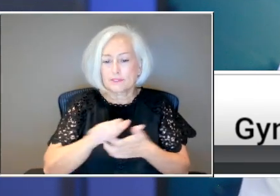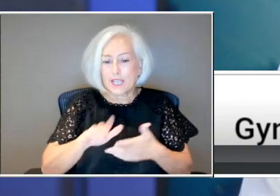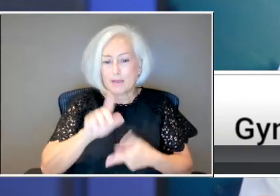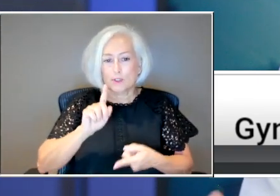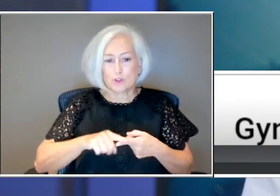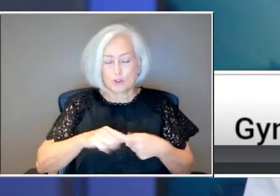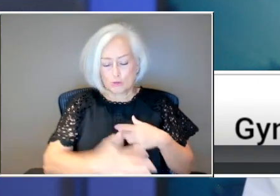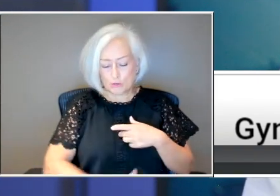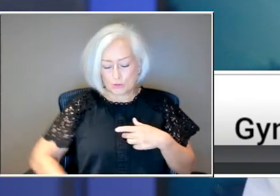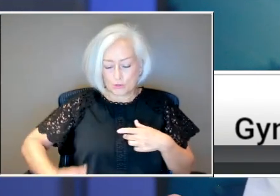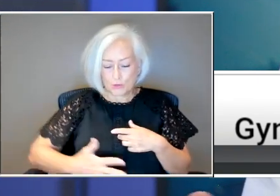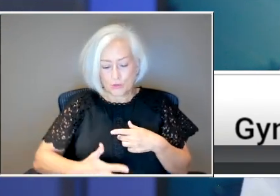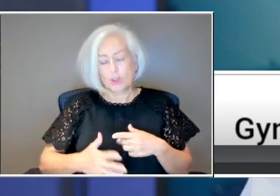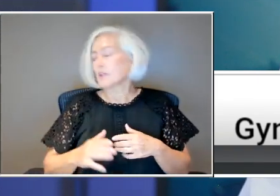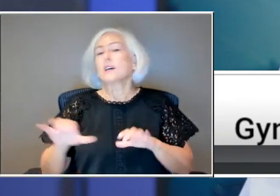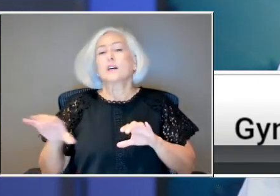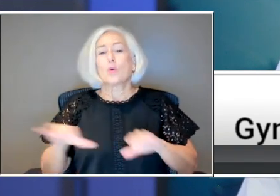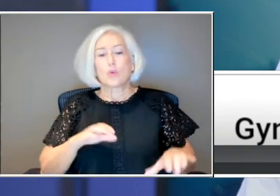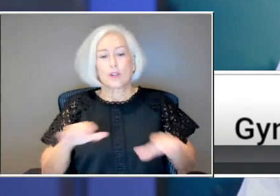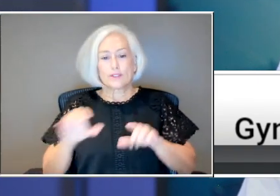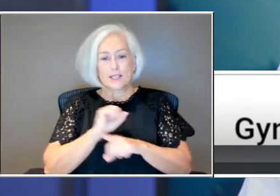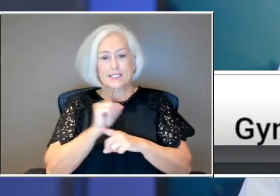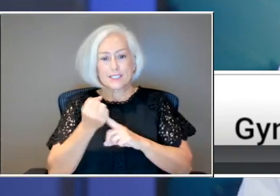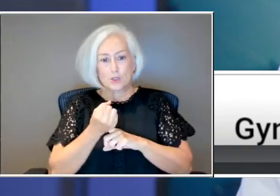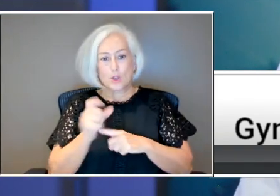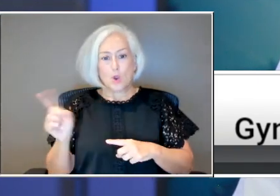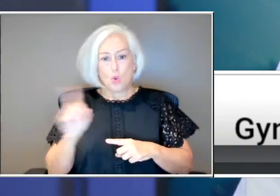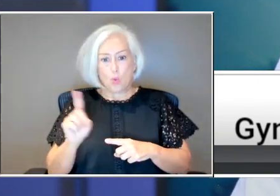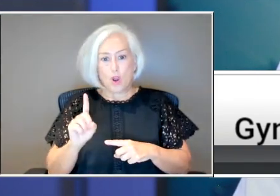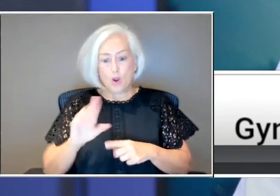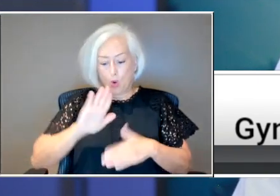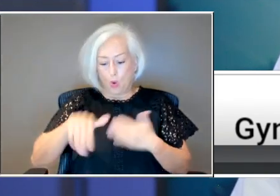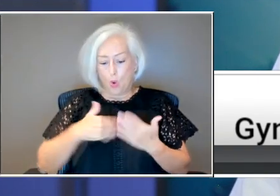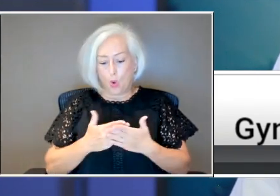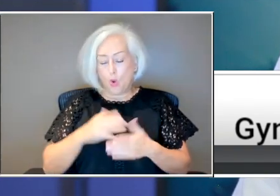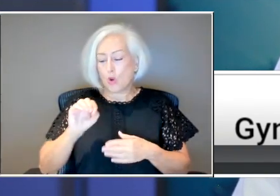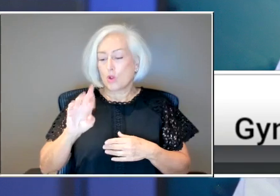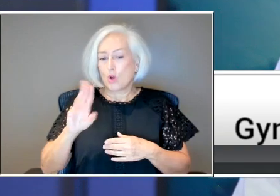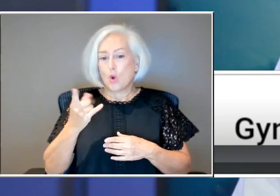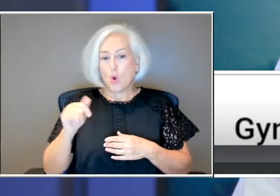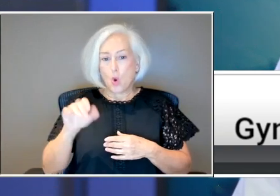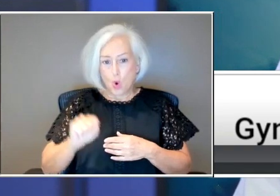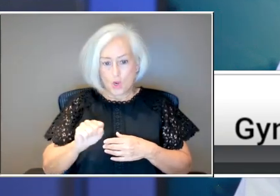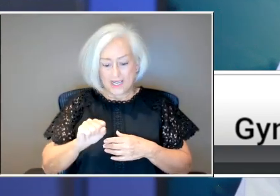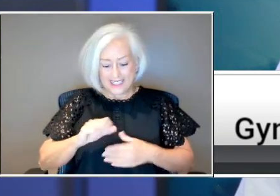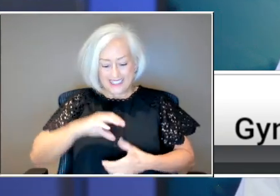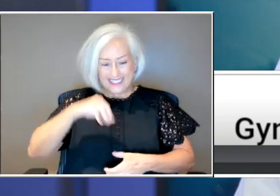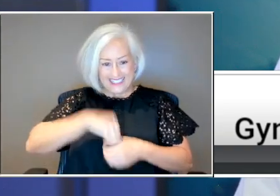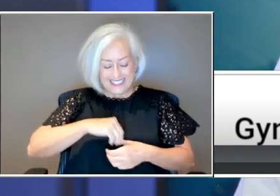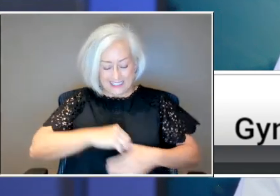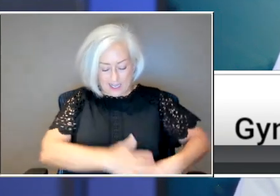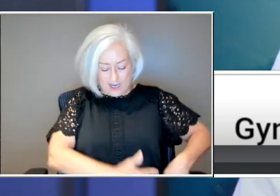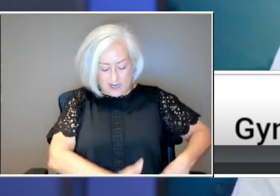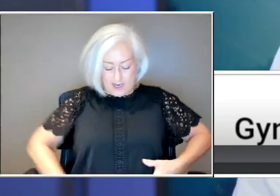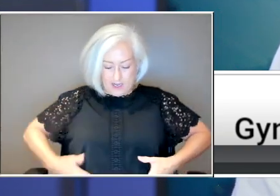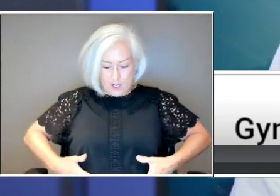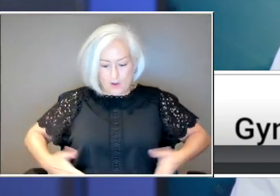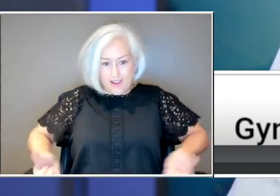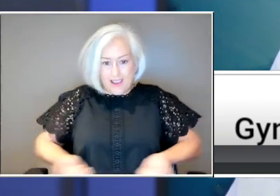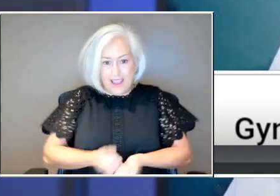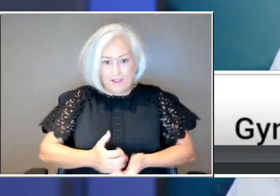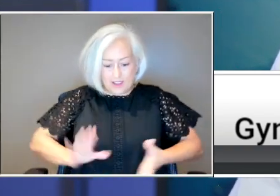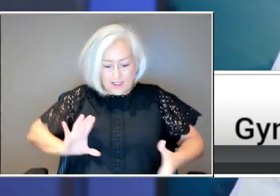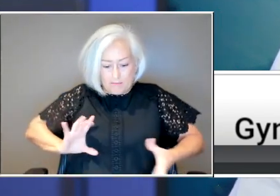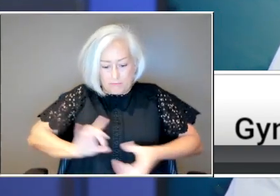patients have essentially their organs within the pelvic cavity are fused together: the uterus, the ovaries, the fallopian tubes,